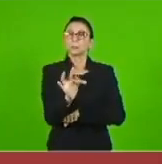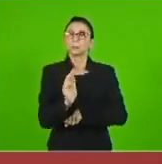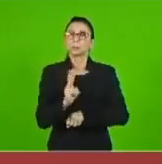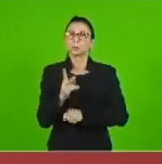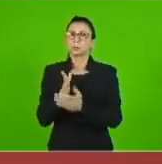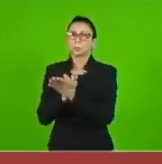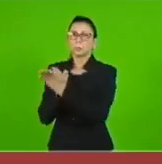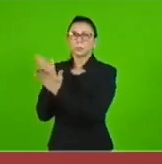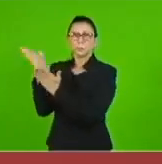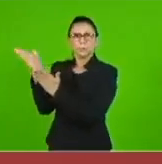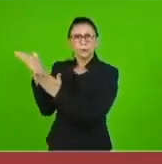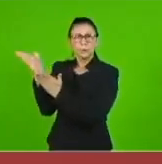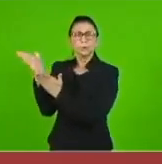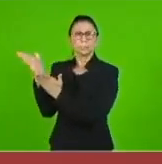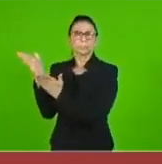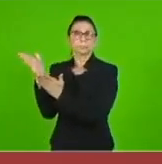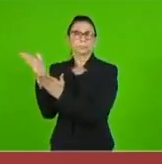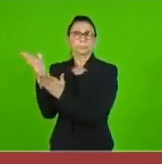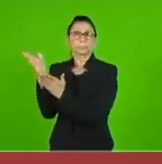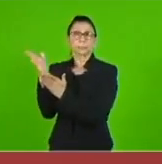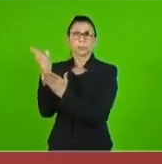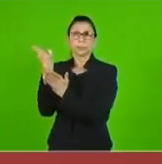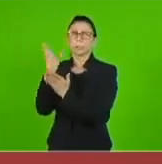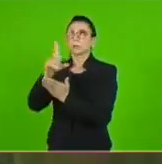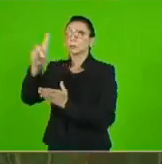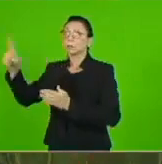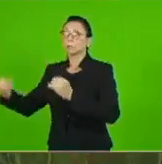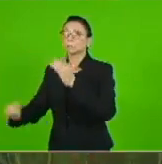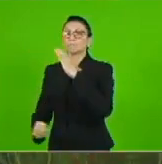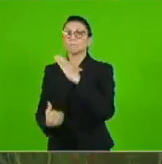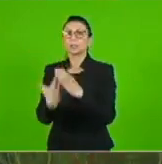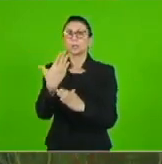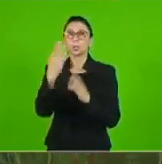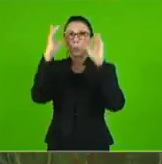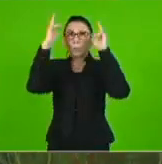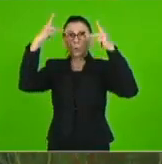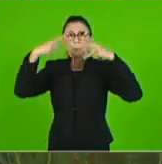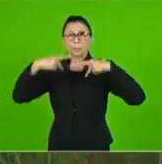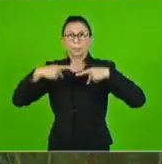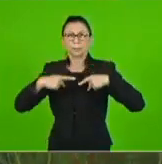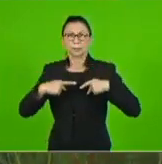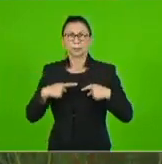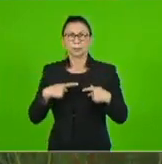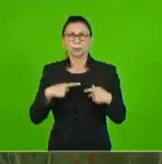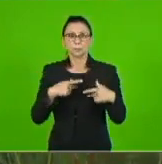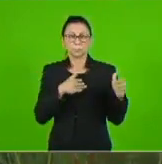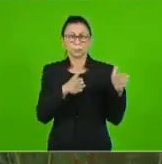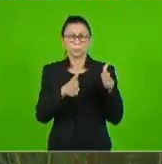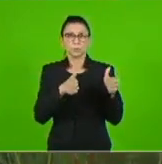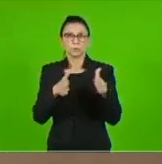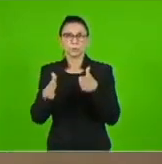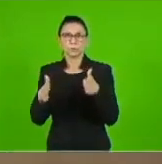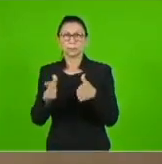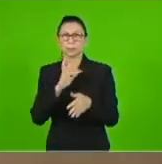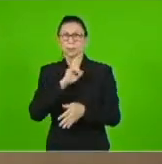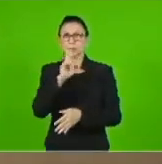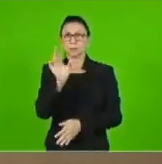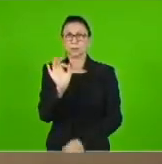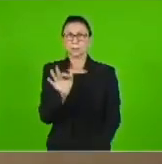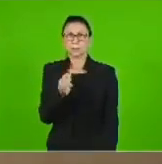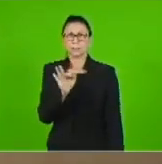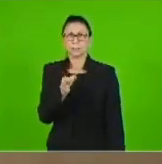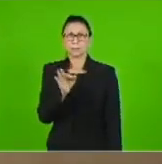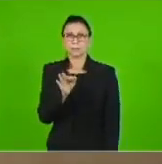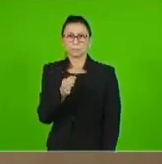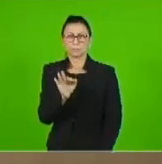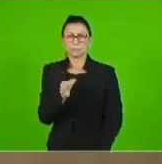walk. The one who created us has the right answer to each moment, and